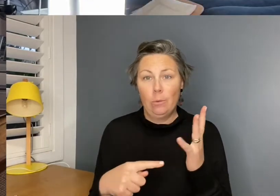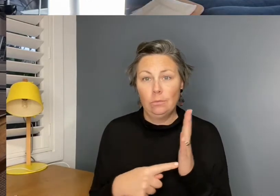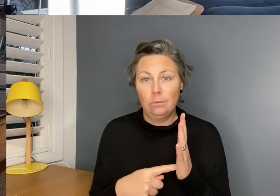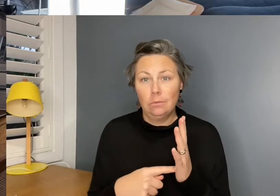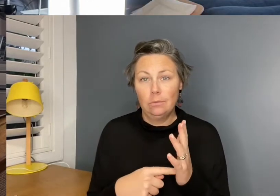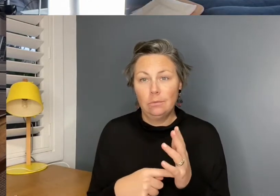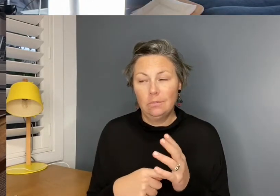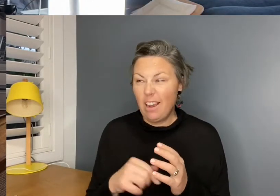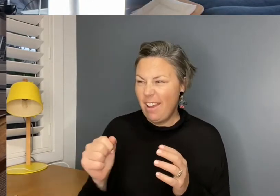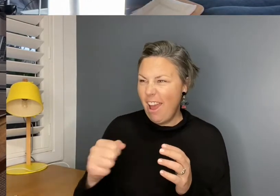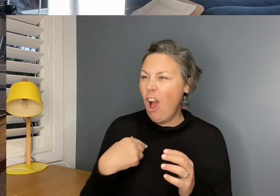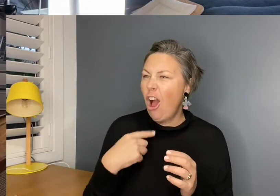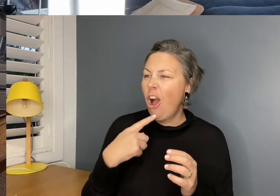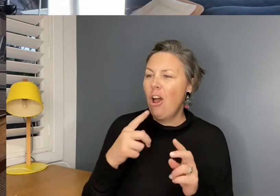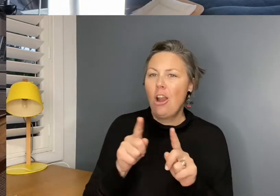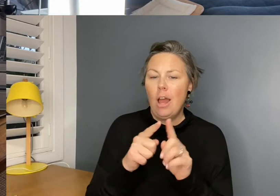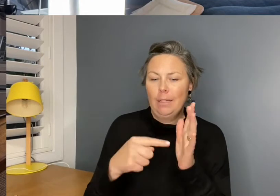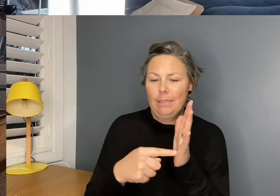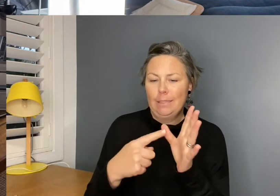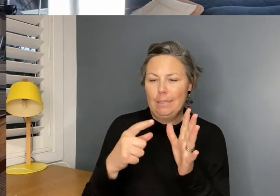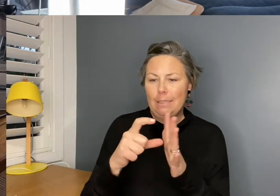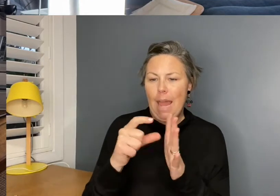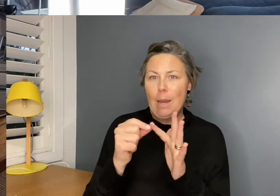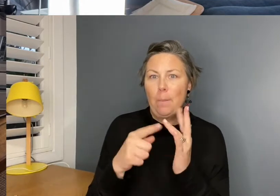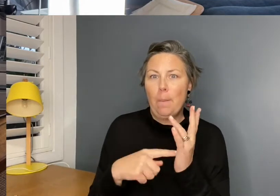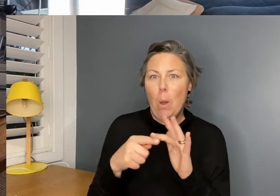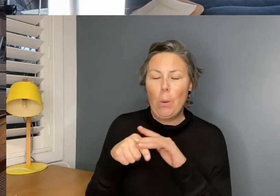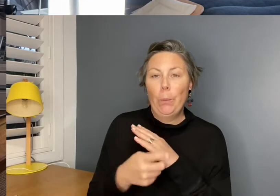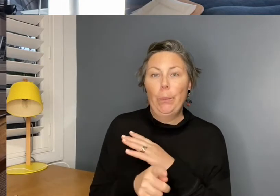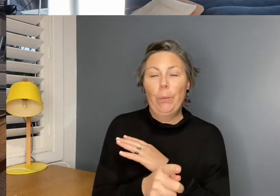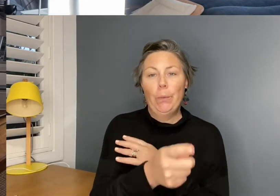Slipping out like a little tadpole, I say, in the pond.